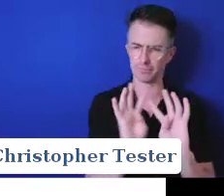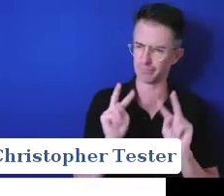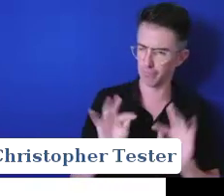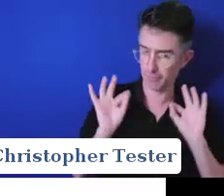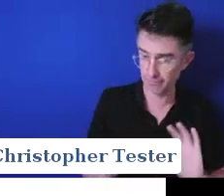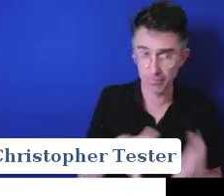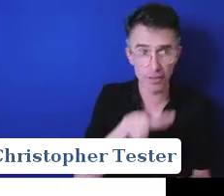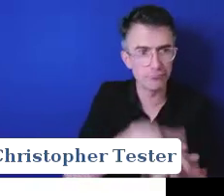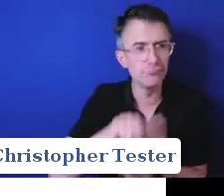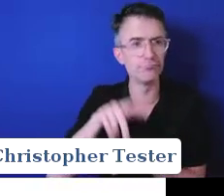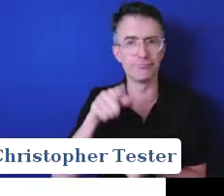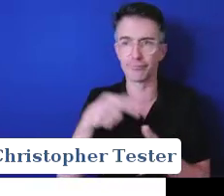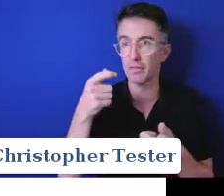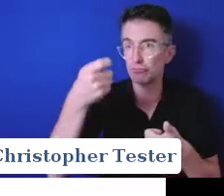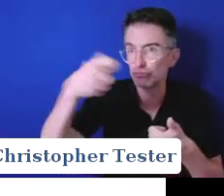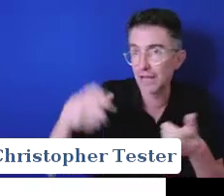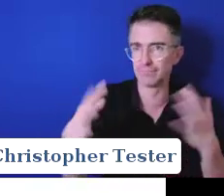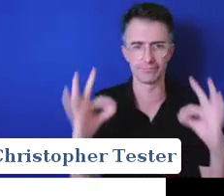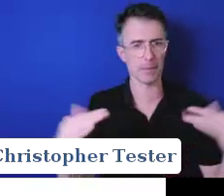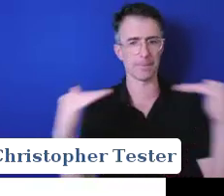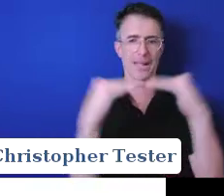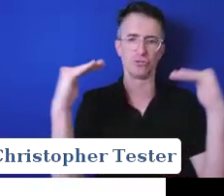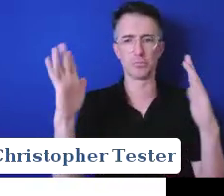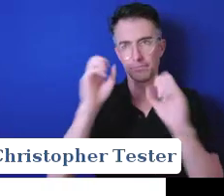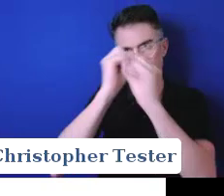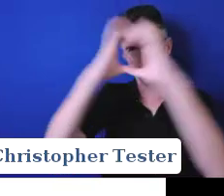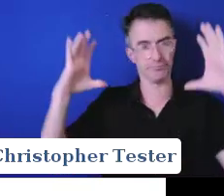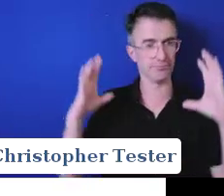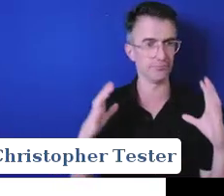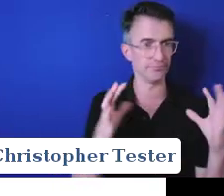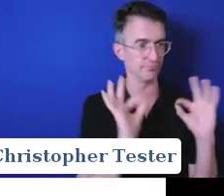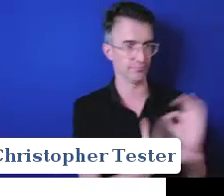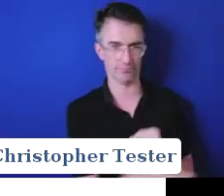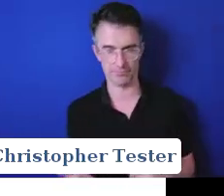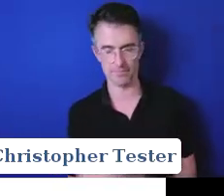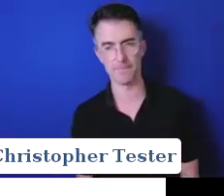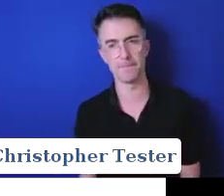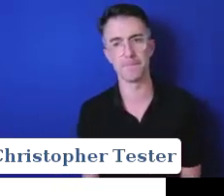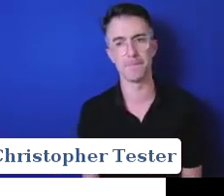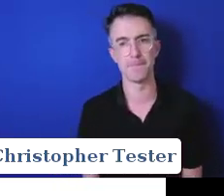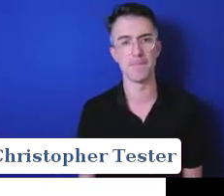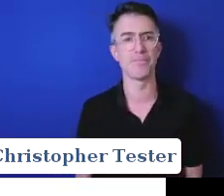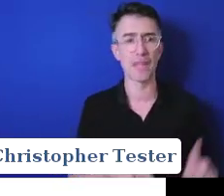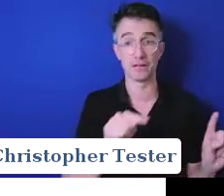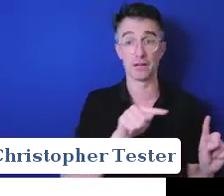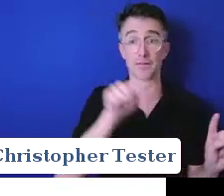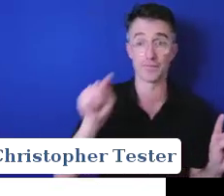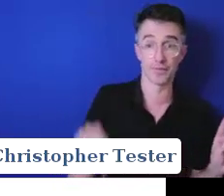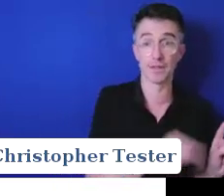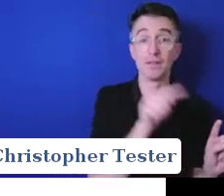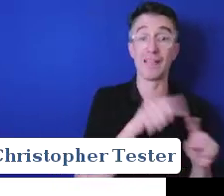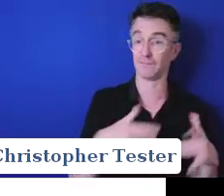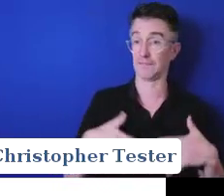Once the list of the poor household is selected, we conducted a collection of additional